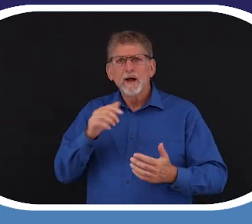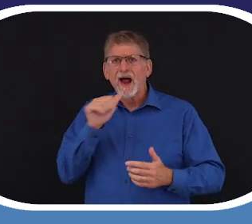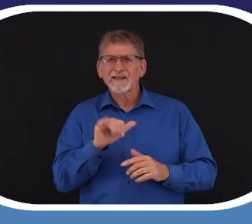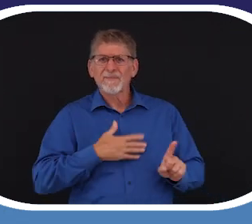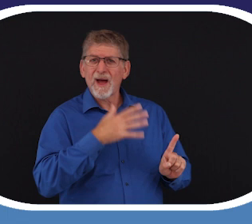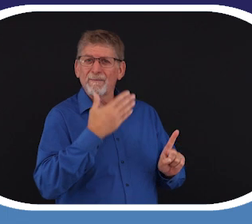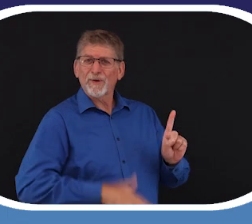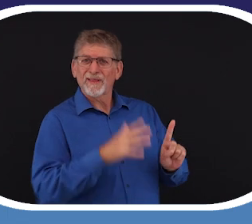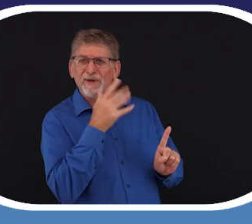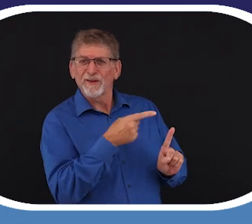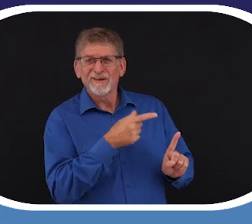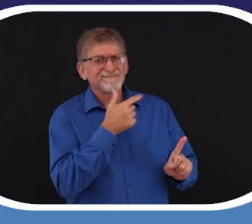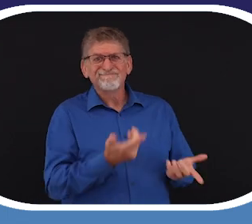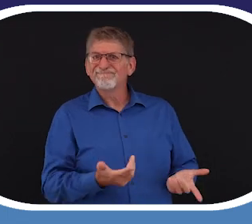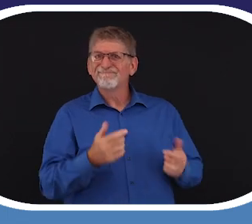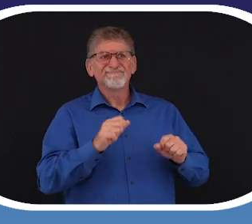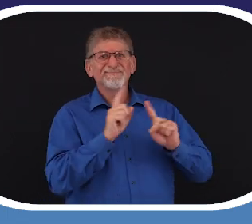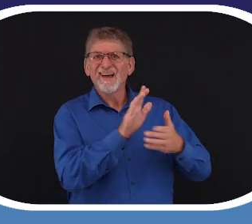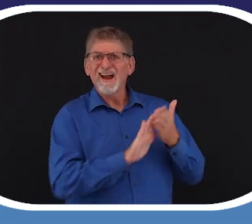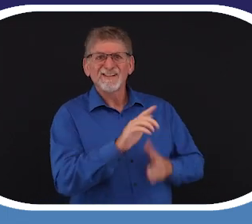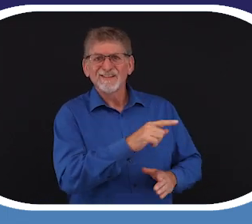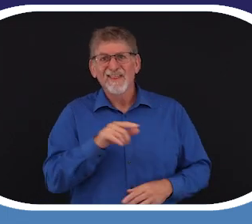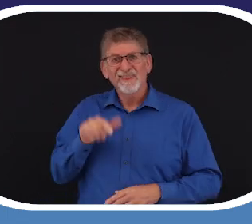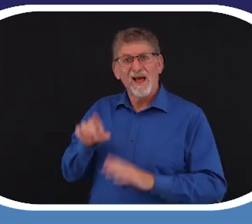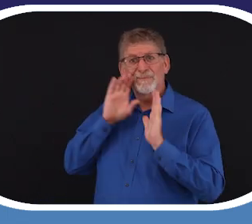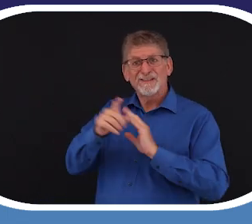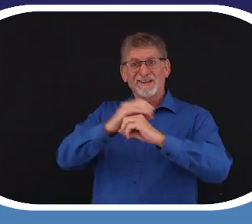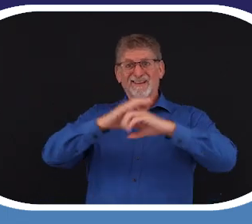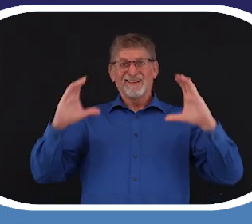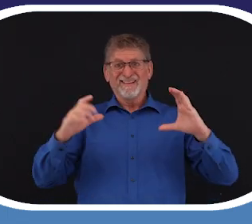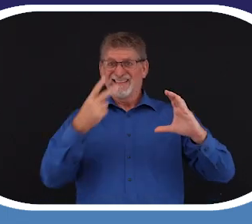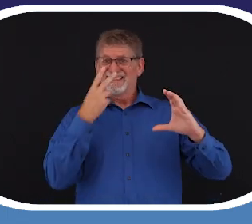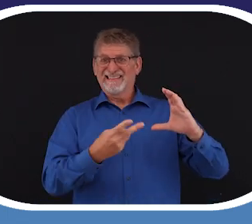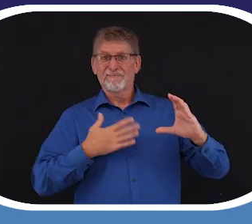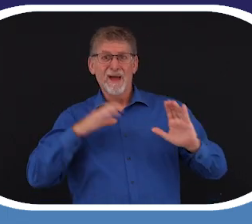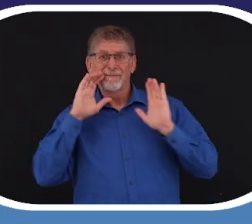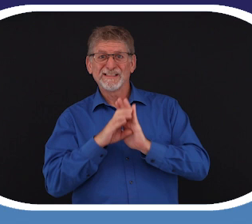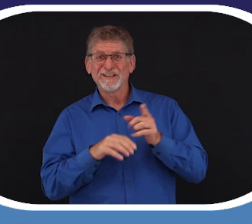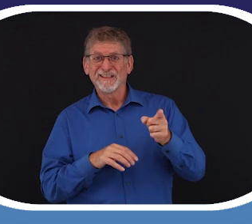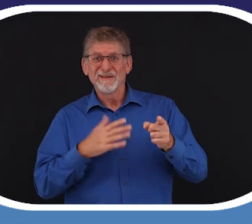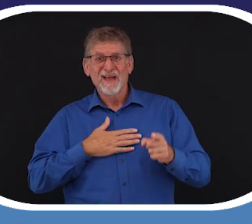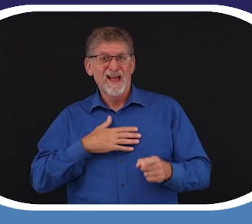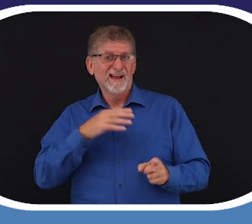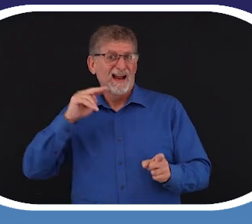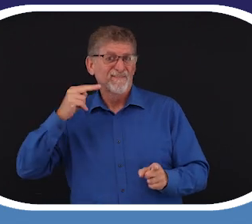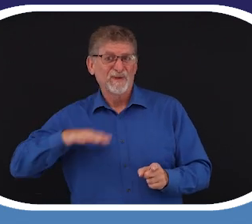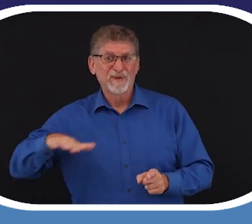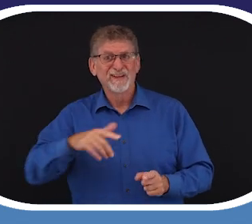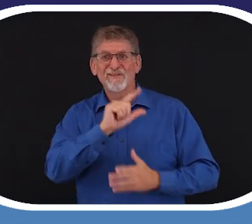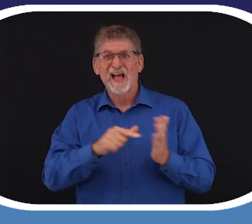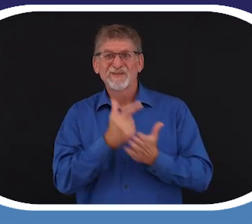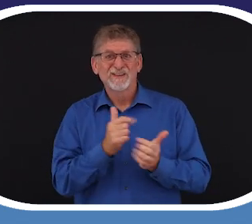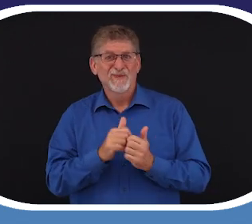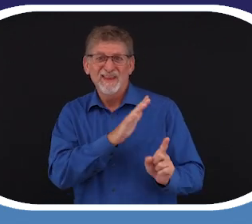graduation, that picture that you see there is a picture of one of my nephews at his graduation with his mother, my oldest sister, who is